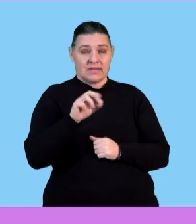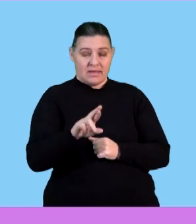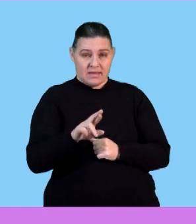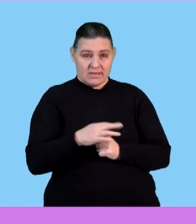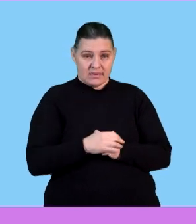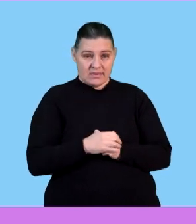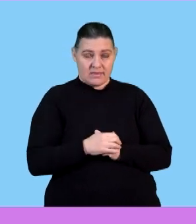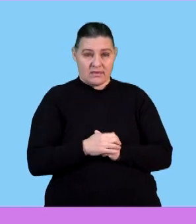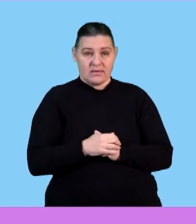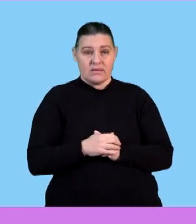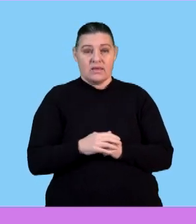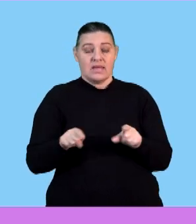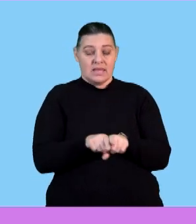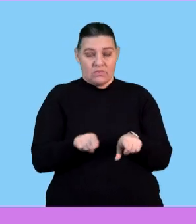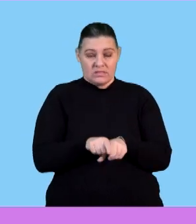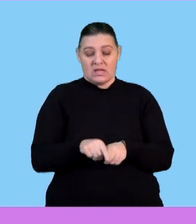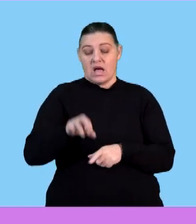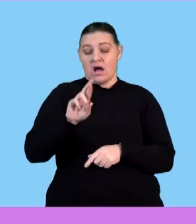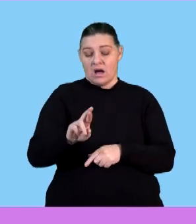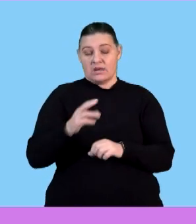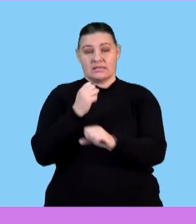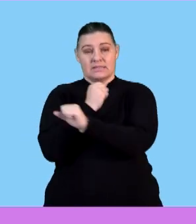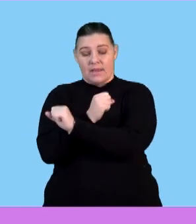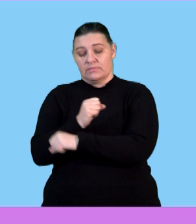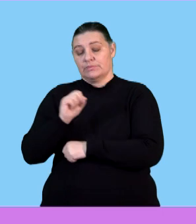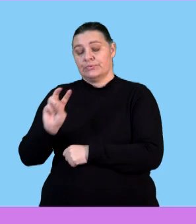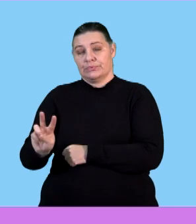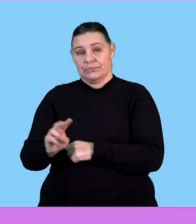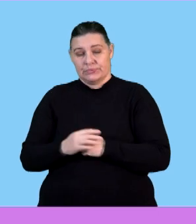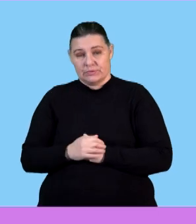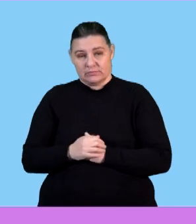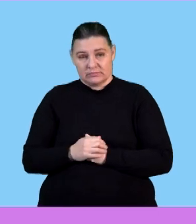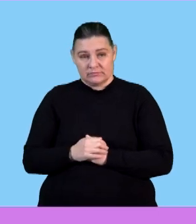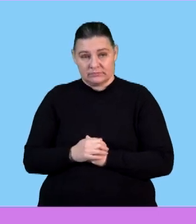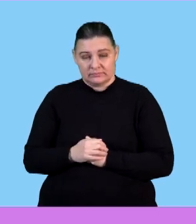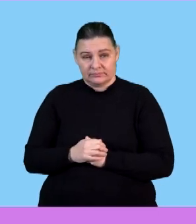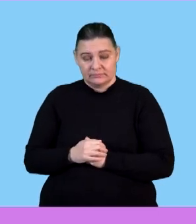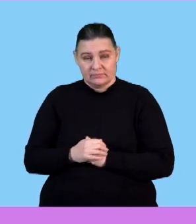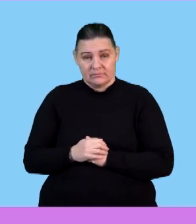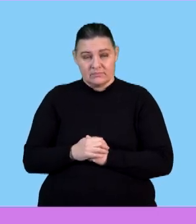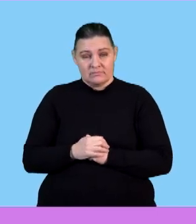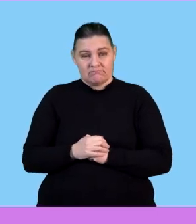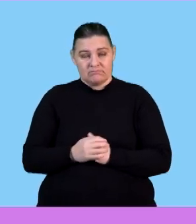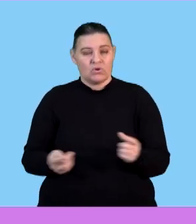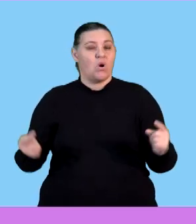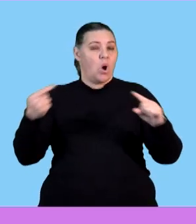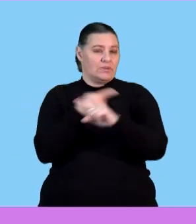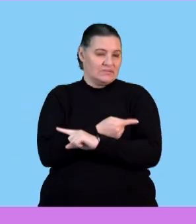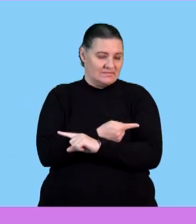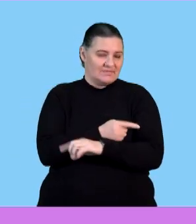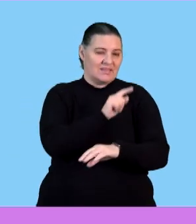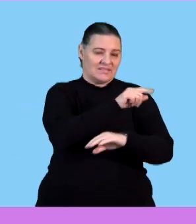diameter is the radius multiplied by 2. Do you see? The other way. Opposite of